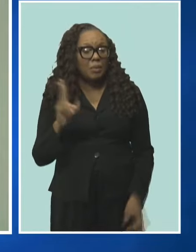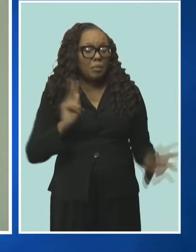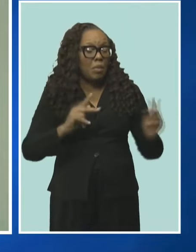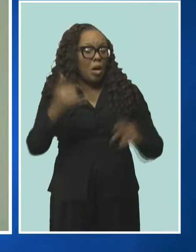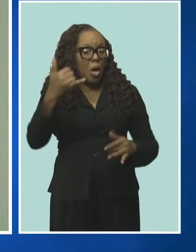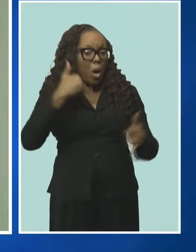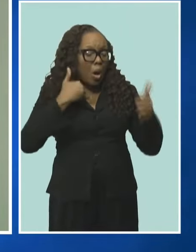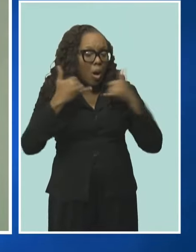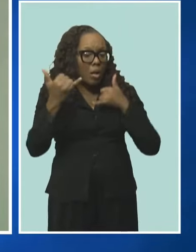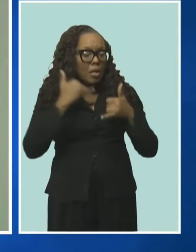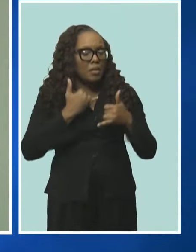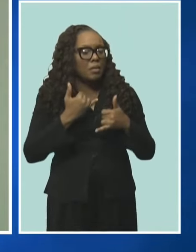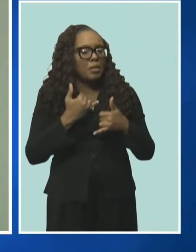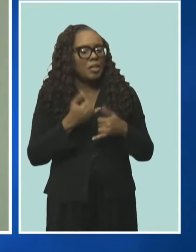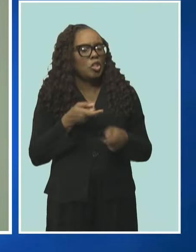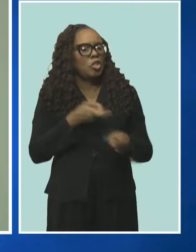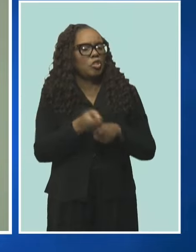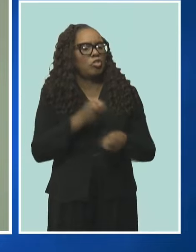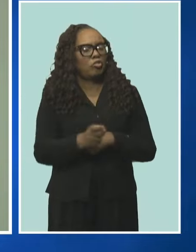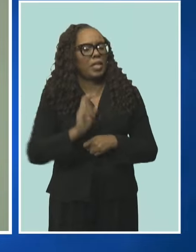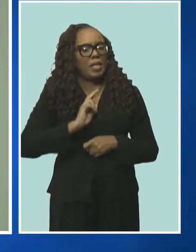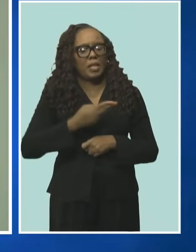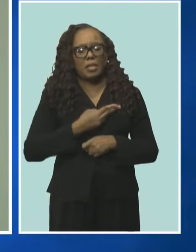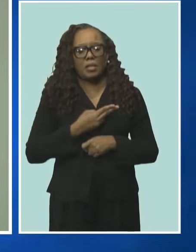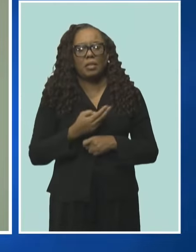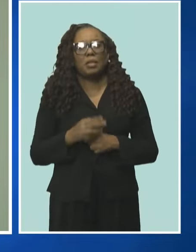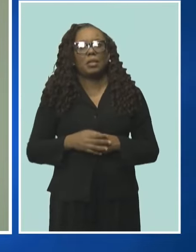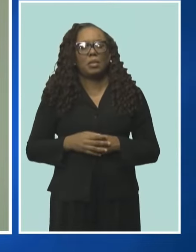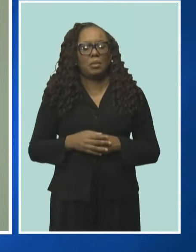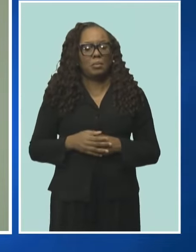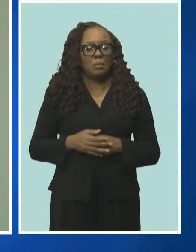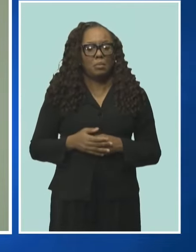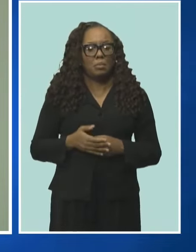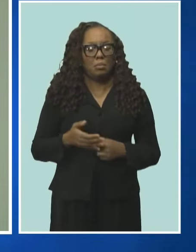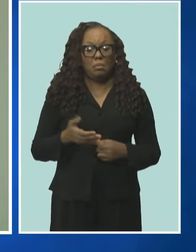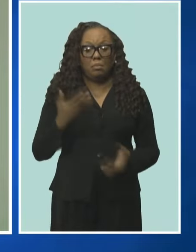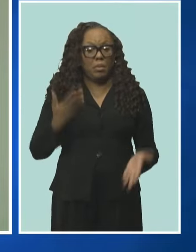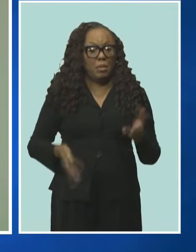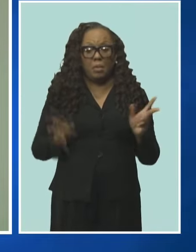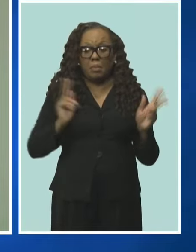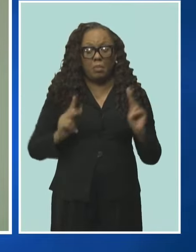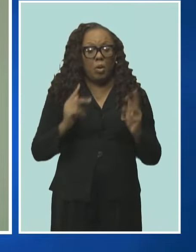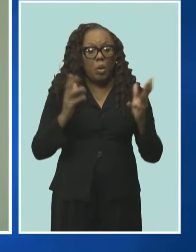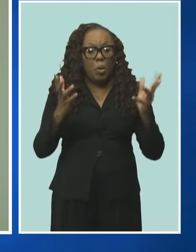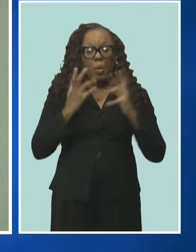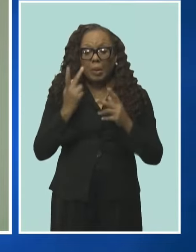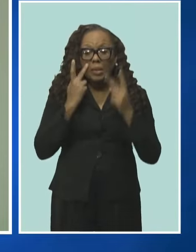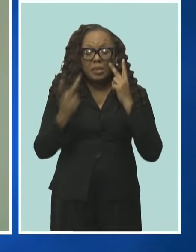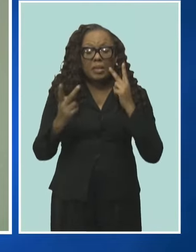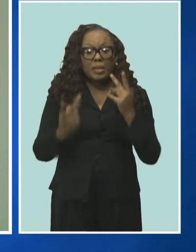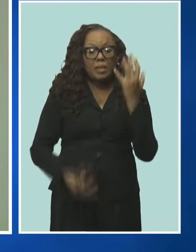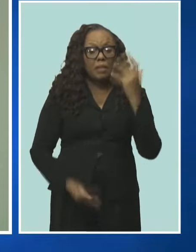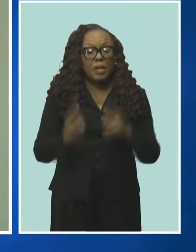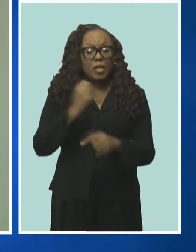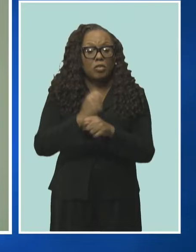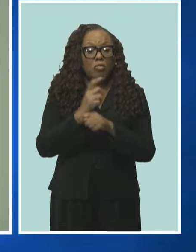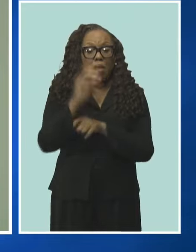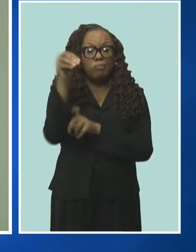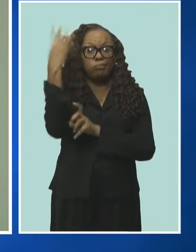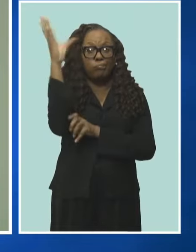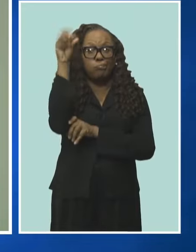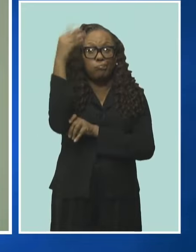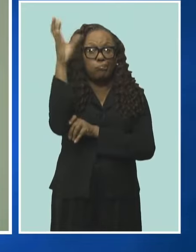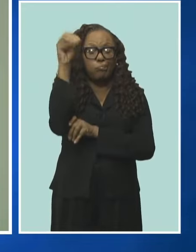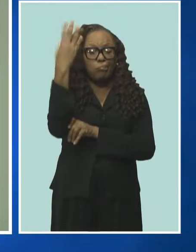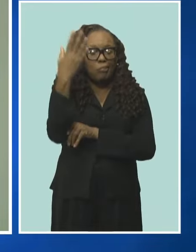in which we have to respond. Somebody just probably love to see the fire truck with the lights on the road, and they call and